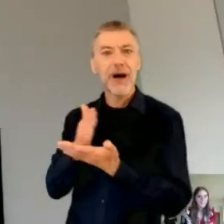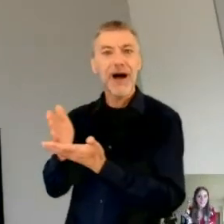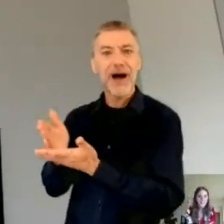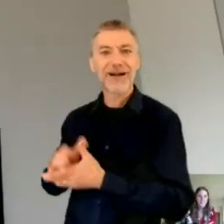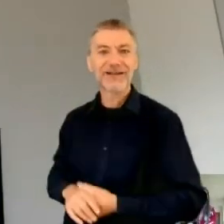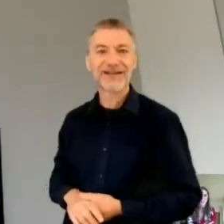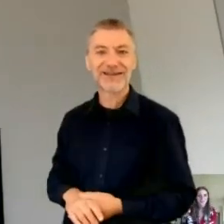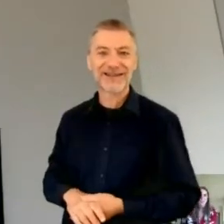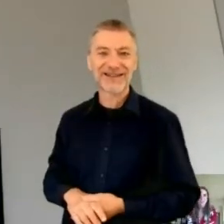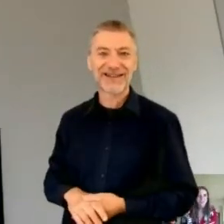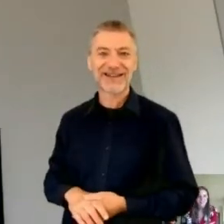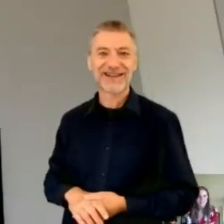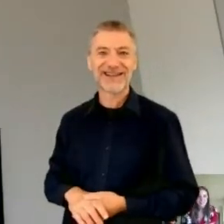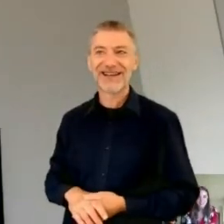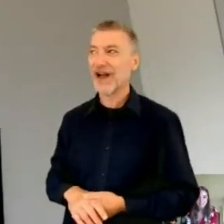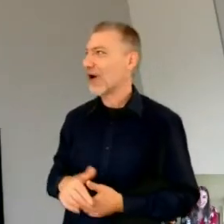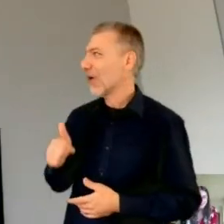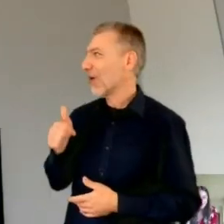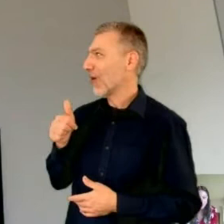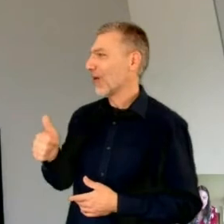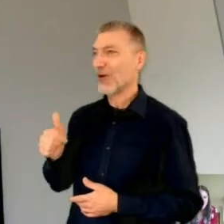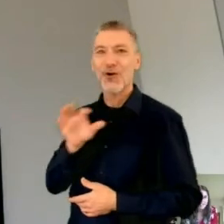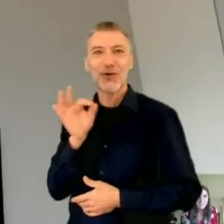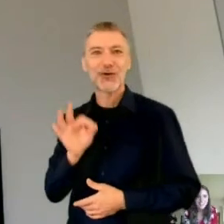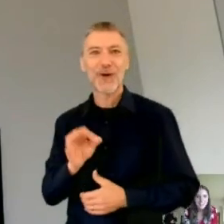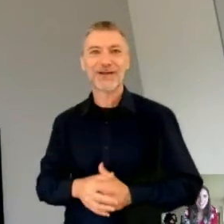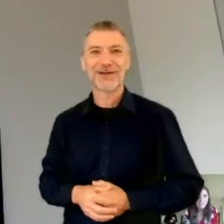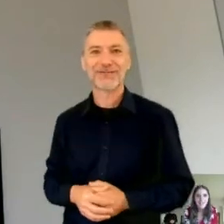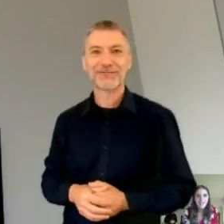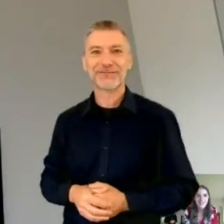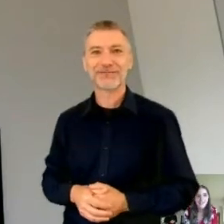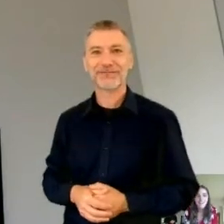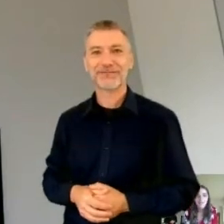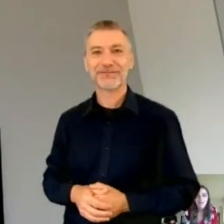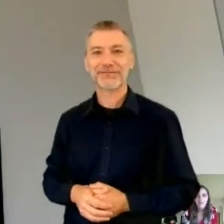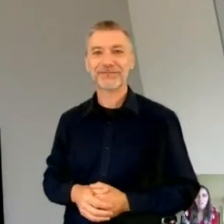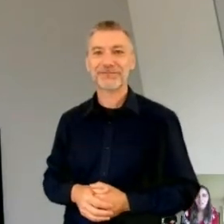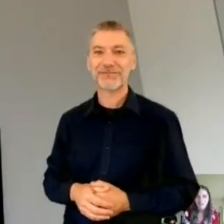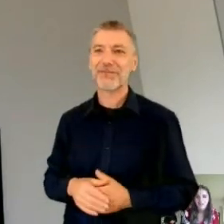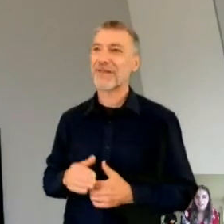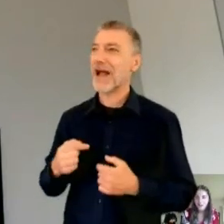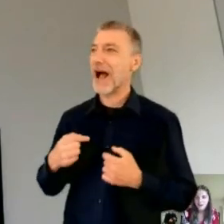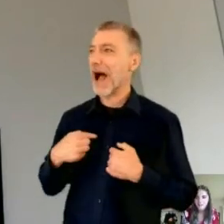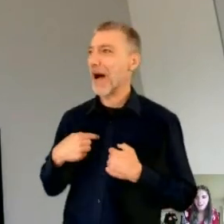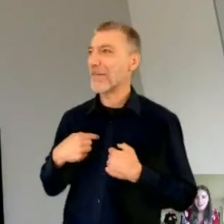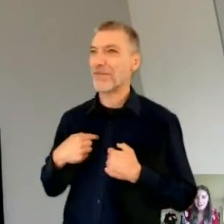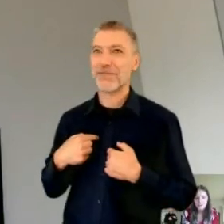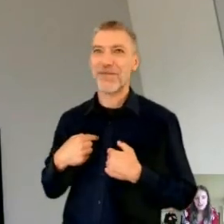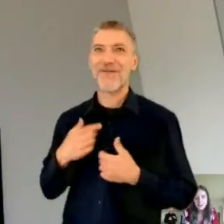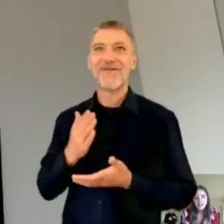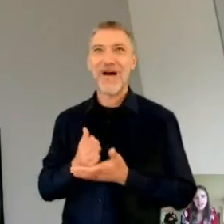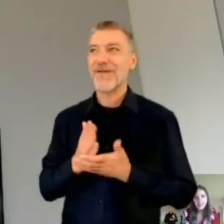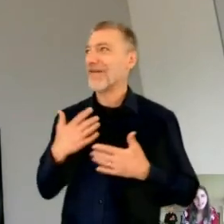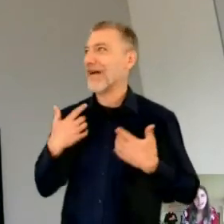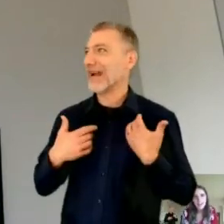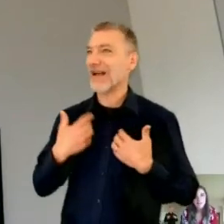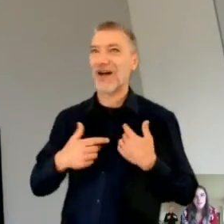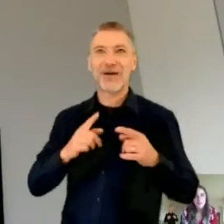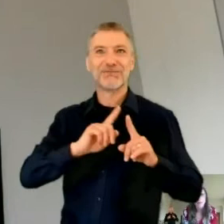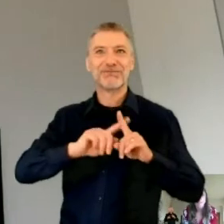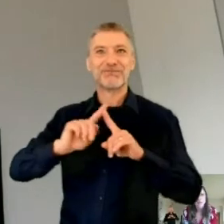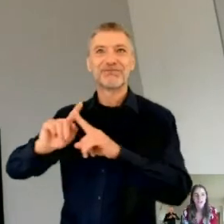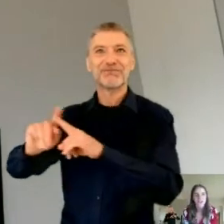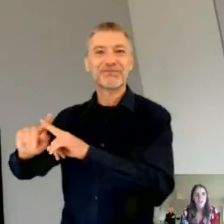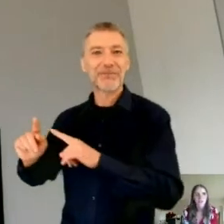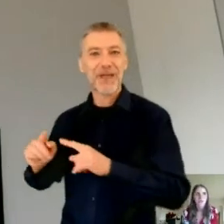That is a good question. I think obviously, as you can see, I get really excited by quite a lot of it. But I think for me, it's that element